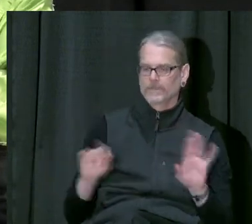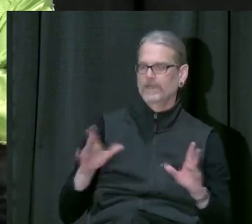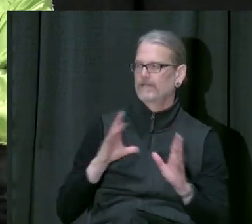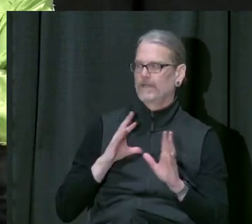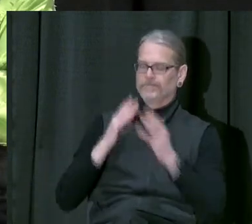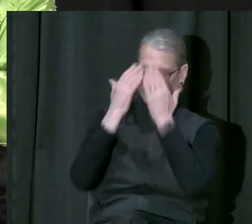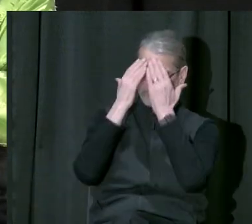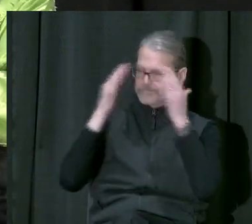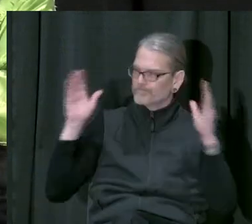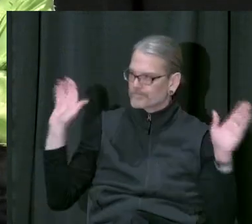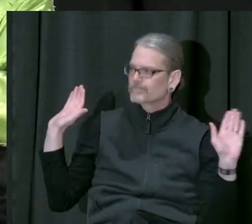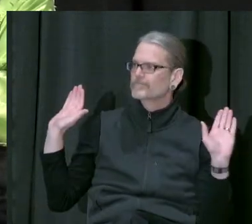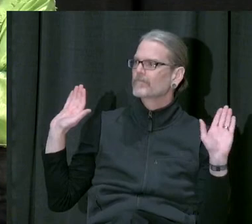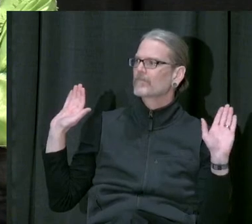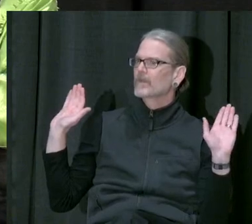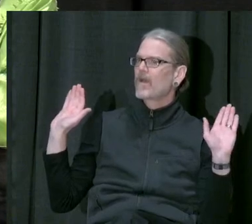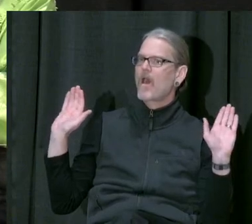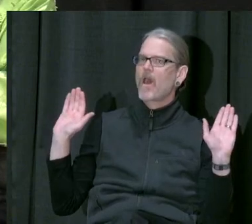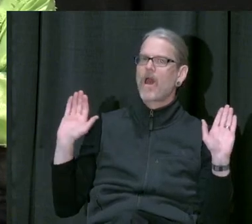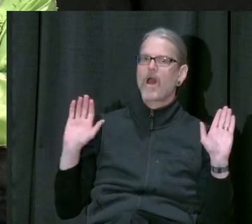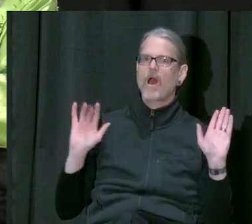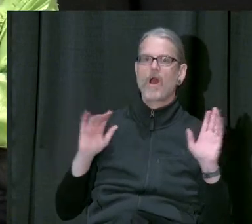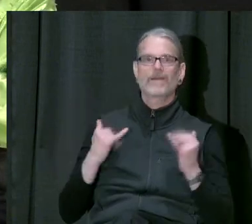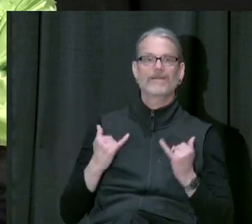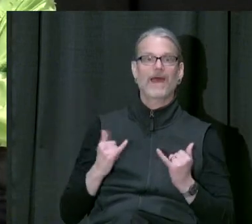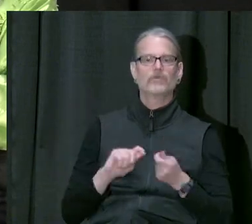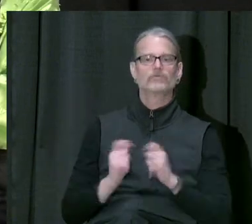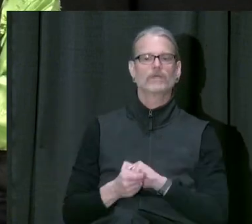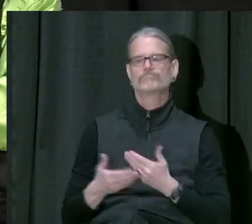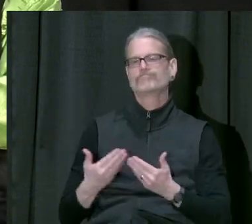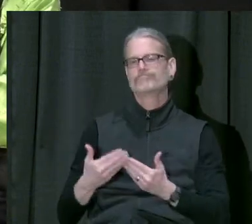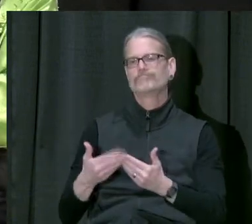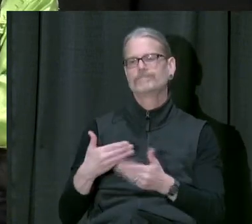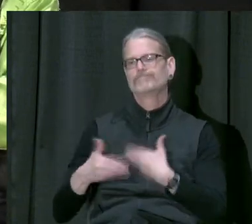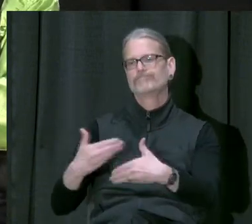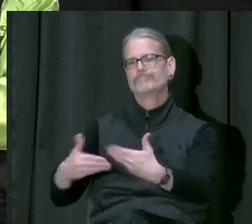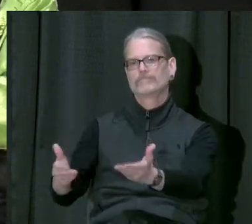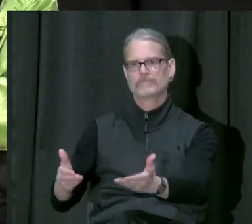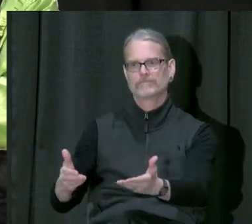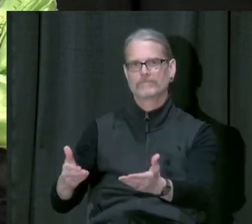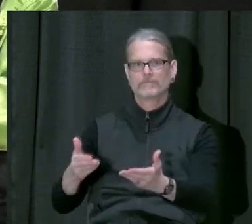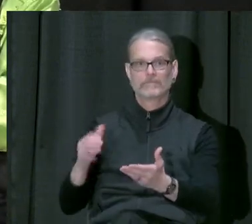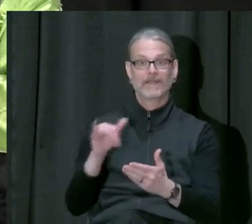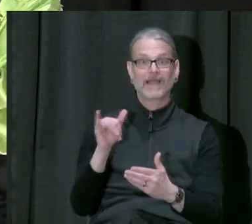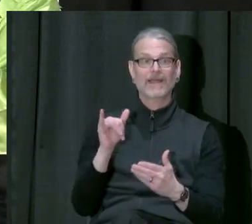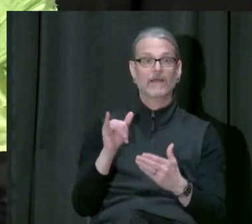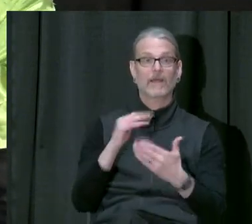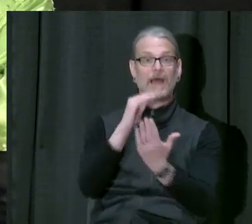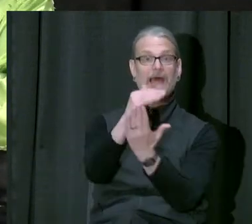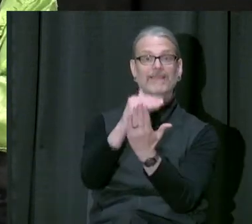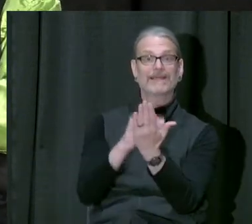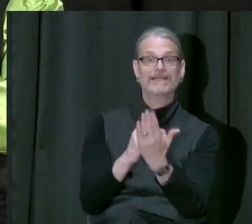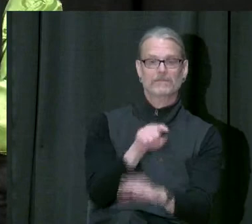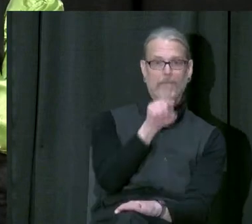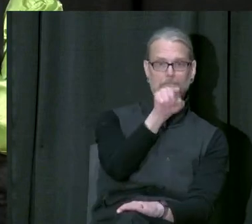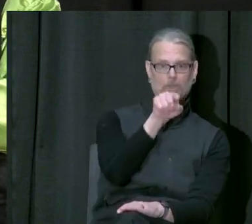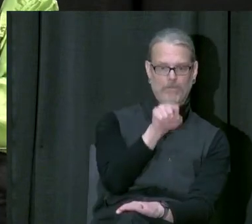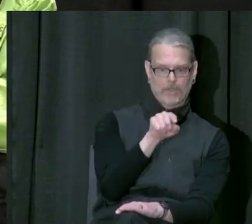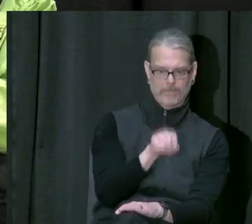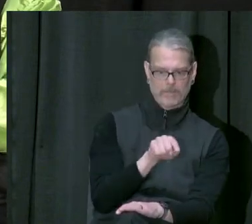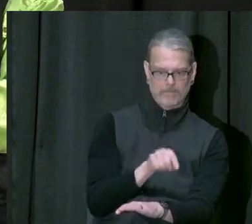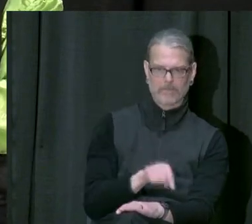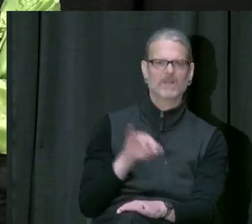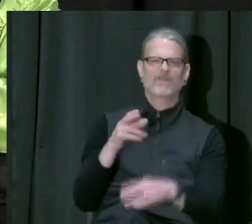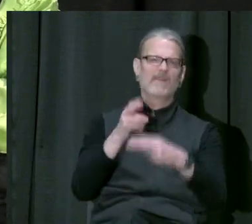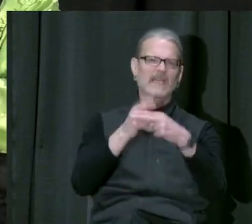be, then it's much easier to make that change. The example would be a bulleted list. If I have a bulleted list and it's a list of